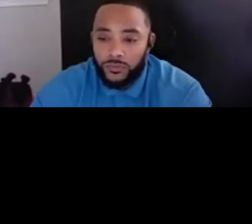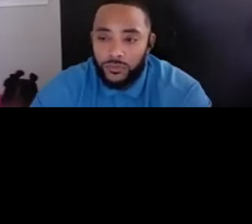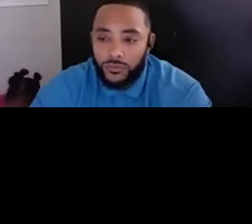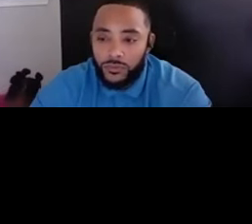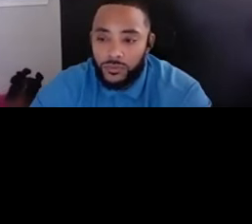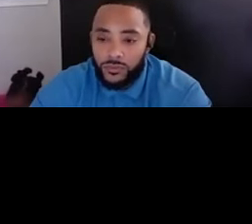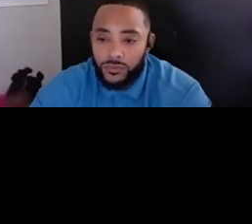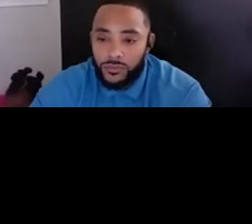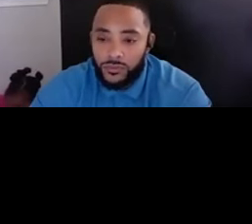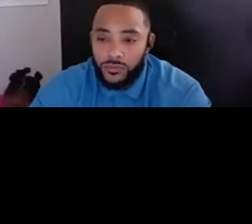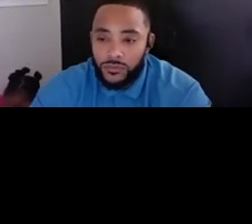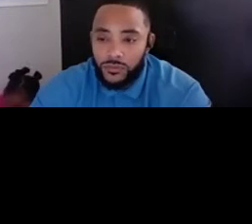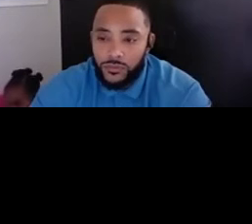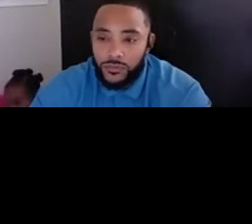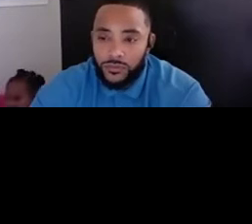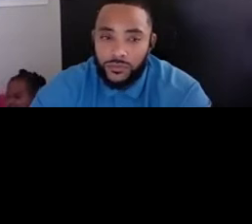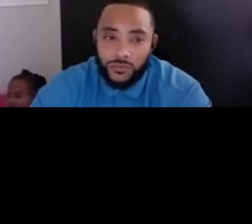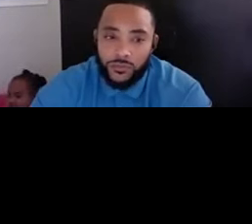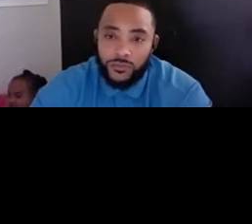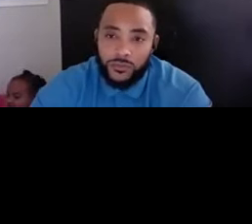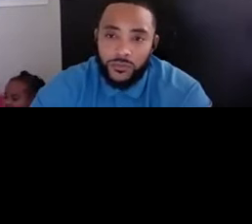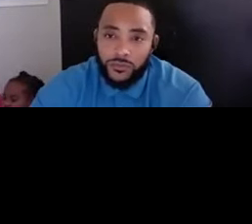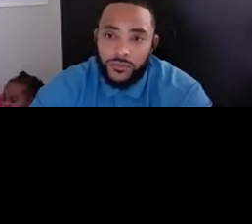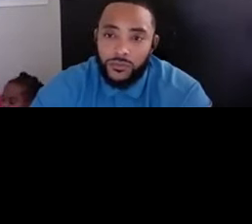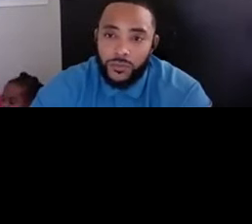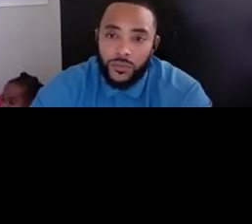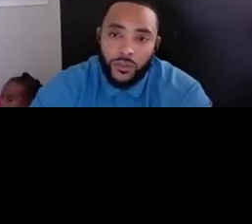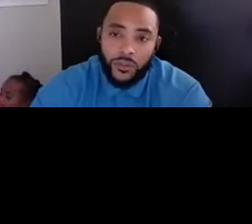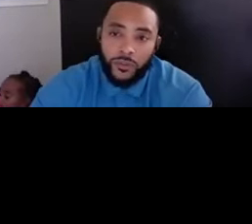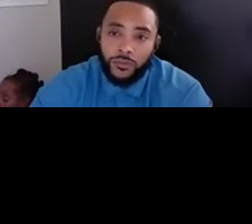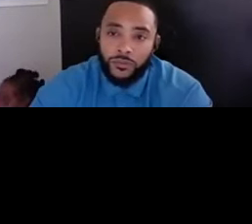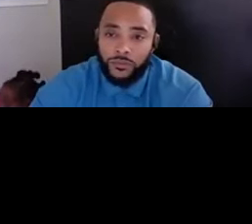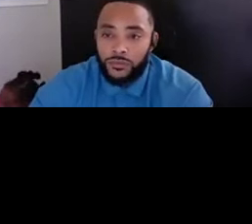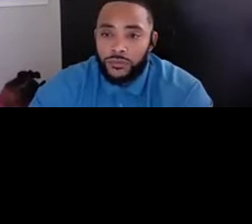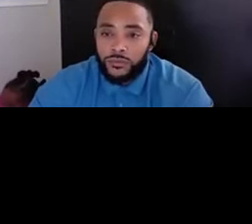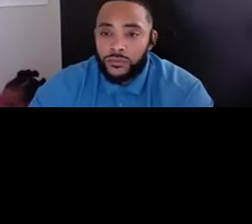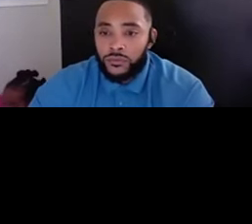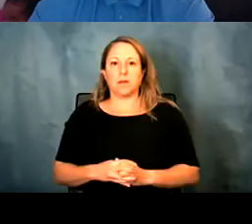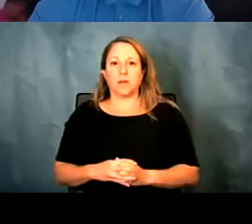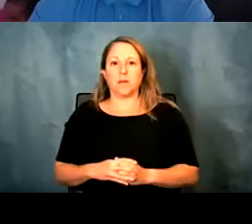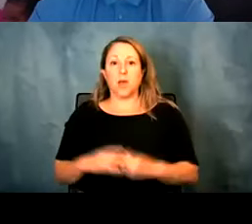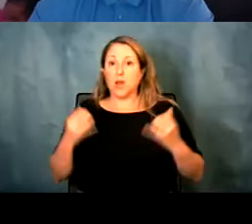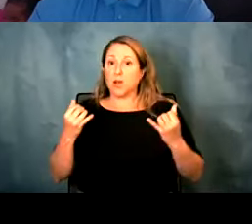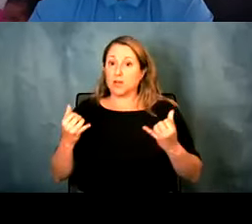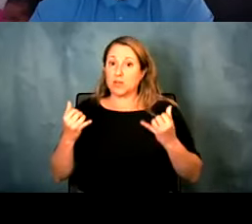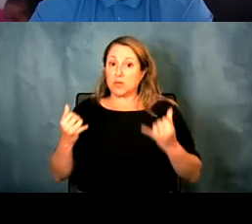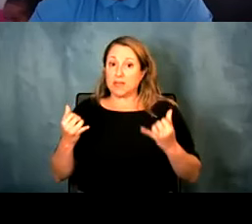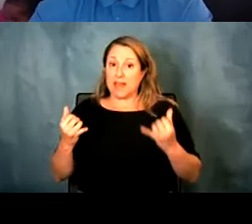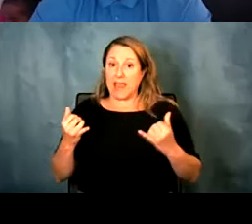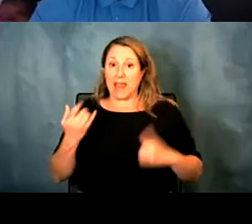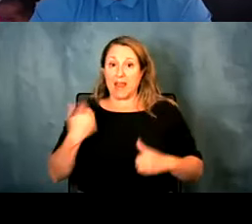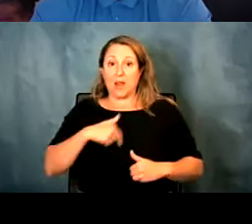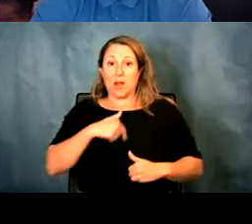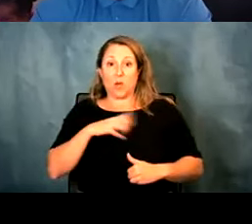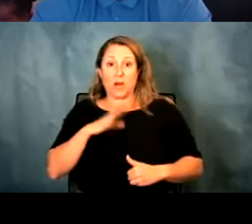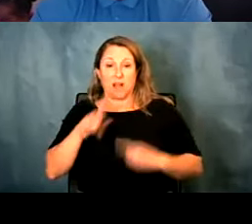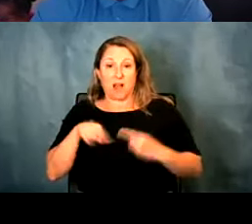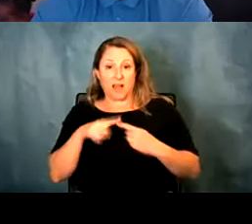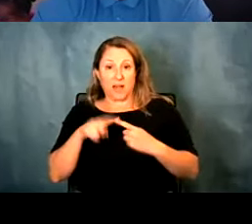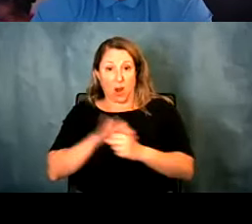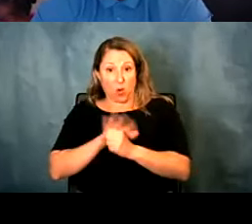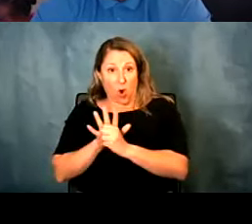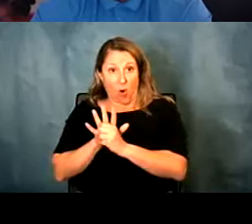So that kind of brings us to today, right? So like we were talking about, COVID itself is something that many of us feel at